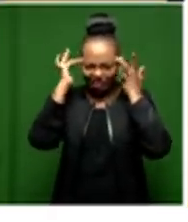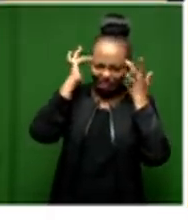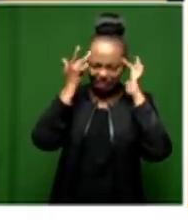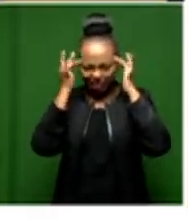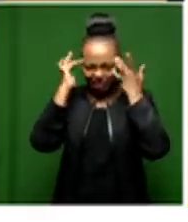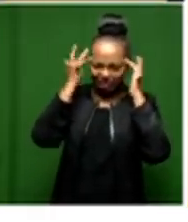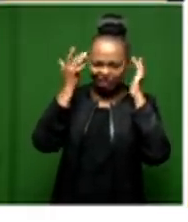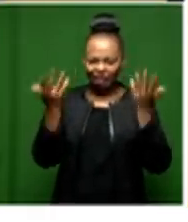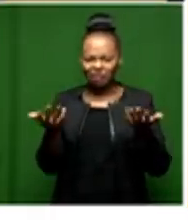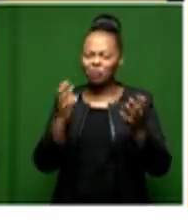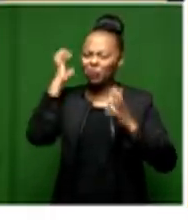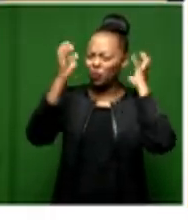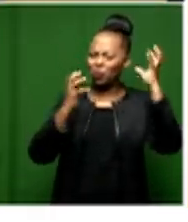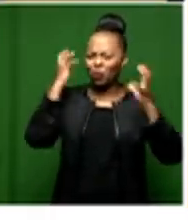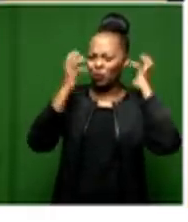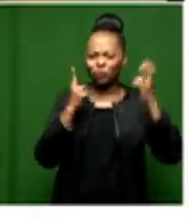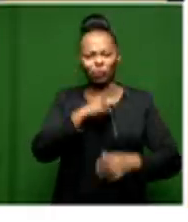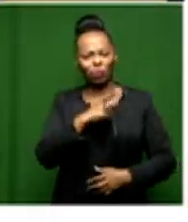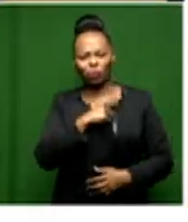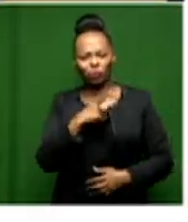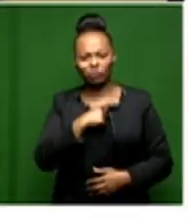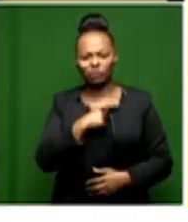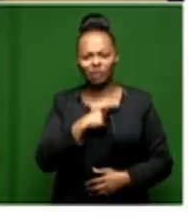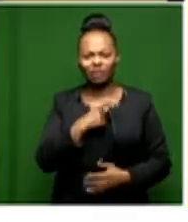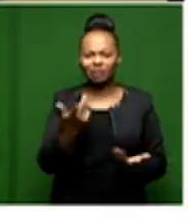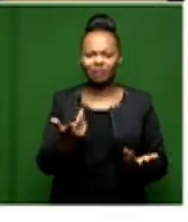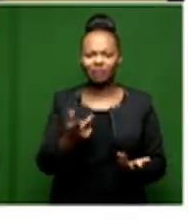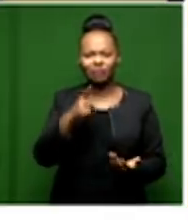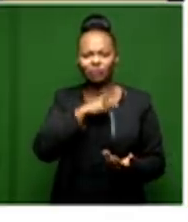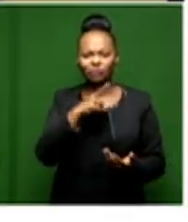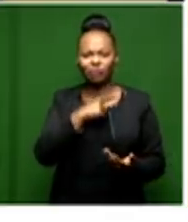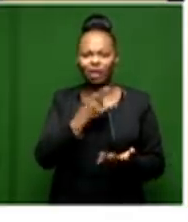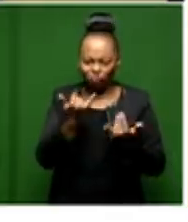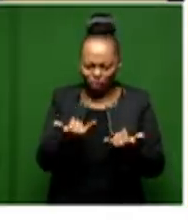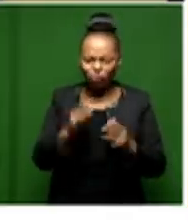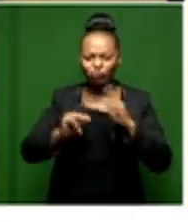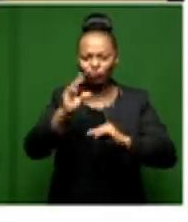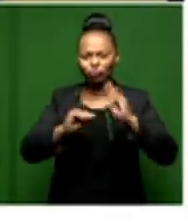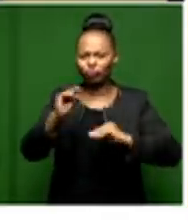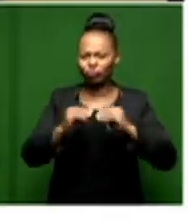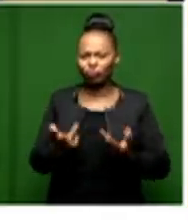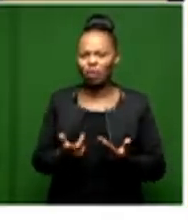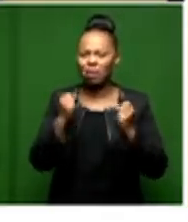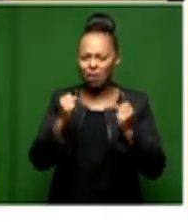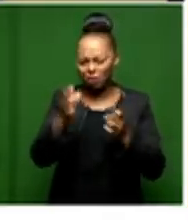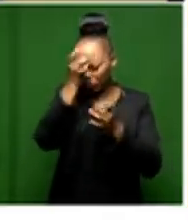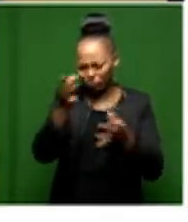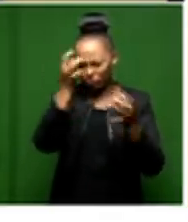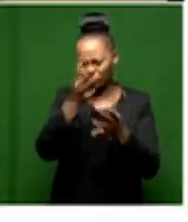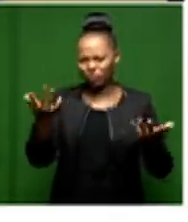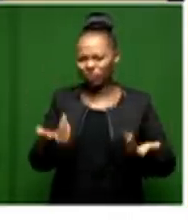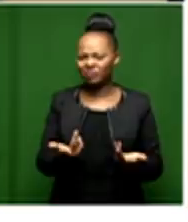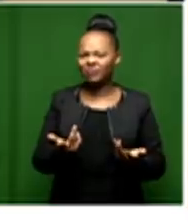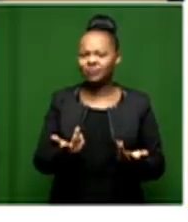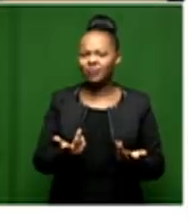confusion come in? I mean, why are we even having a conversation? Is it that there's just not enough known about COVID-19? Is